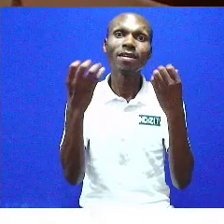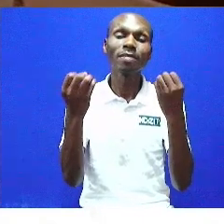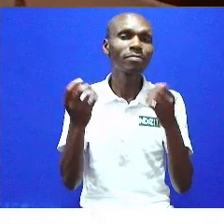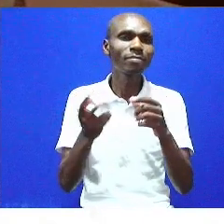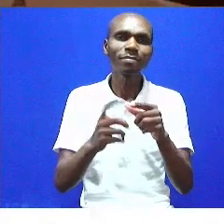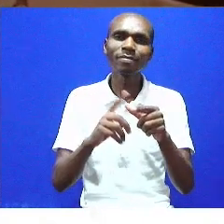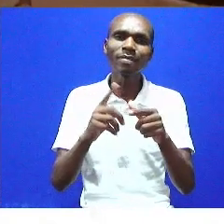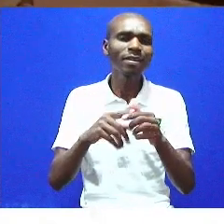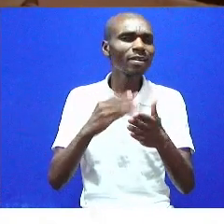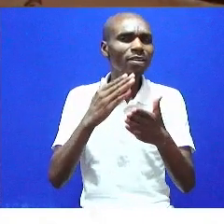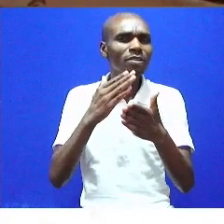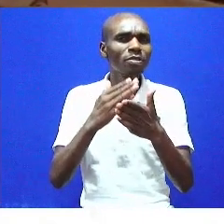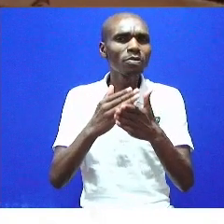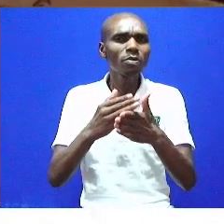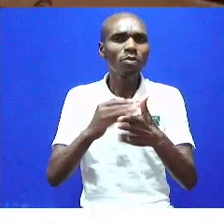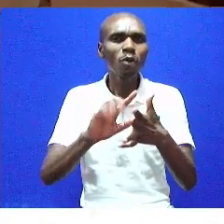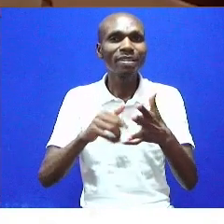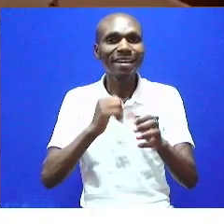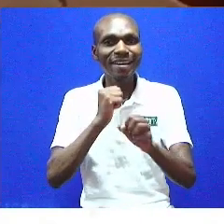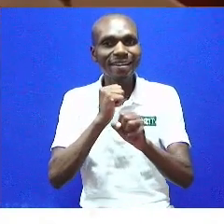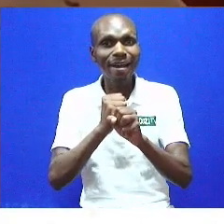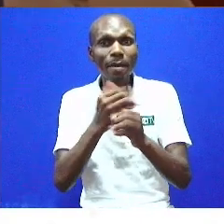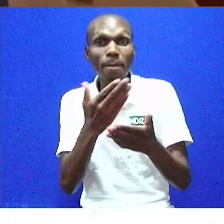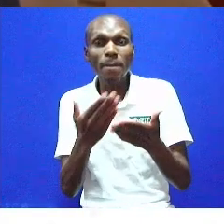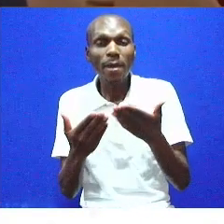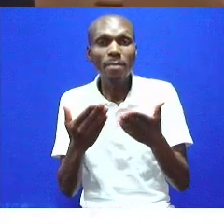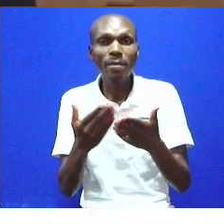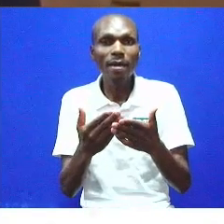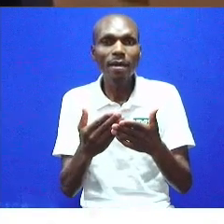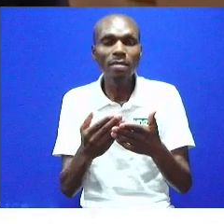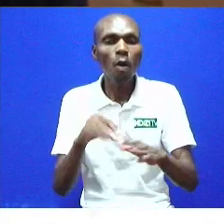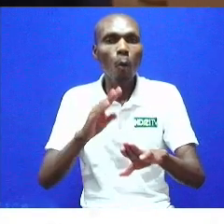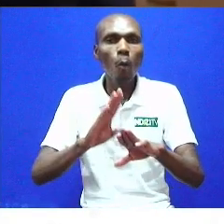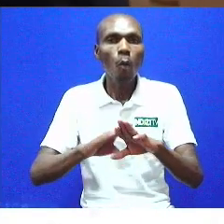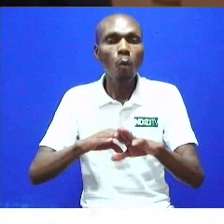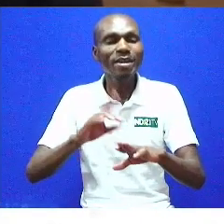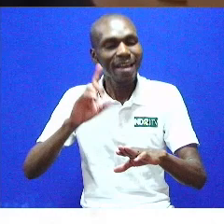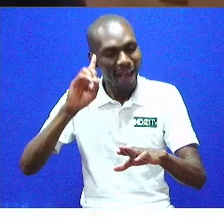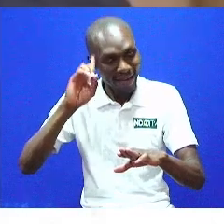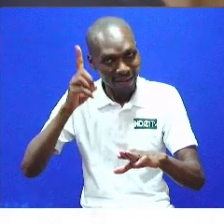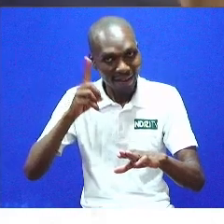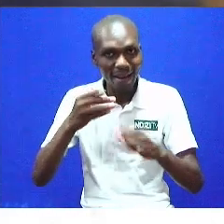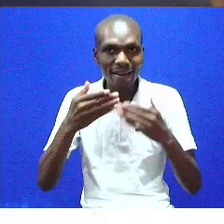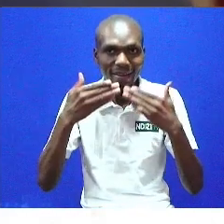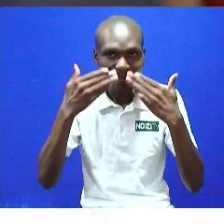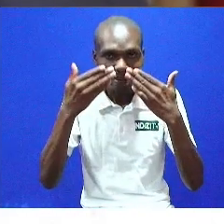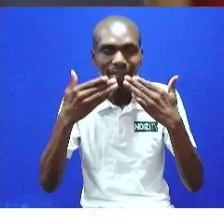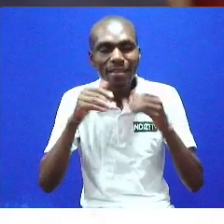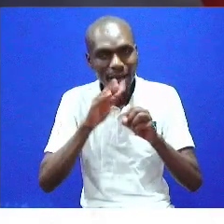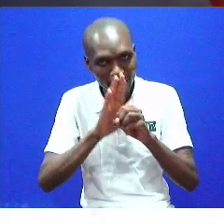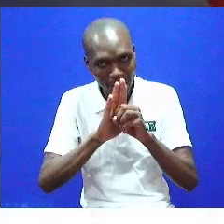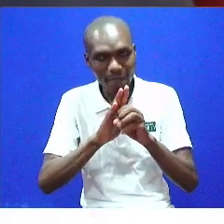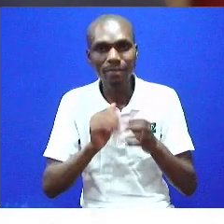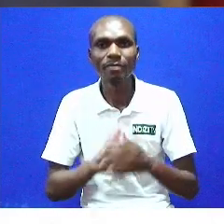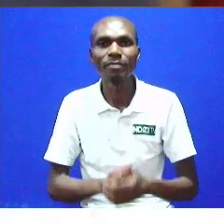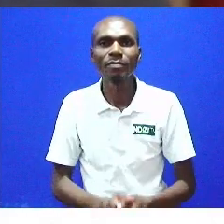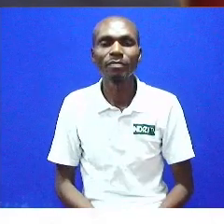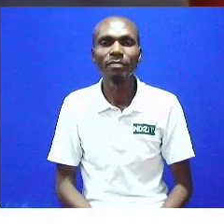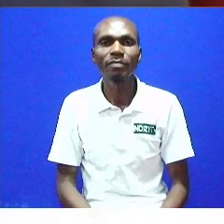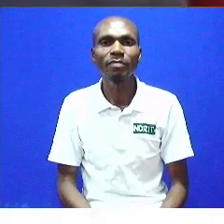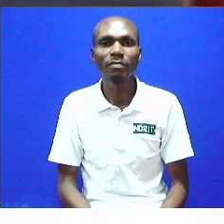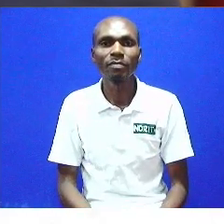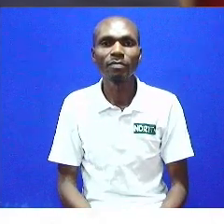represents different parts of the world, so it would be absolutely ideal. Thank you so much. Thank you. It's part of our heritage, part of our